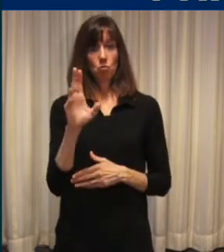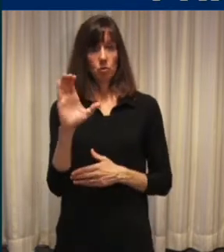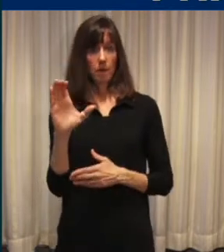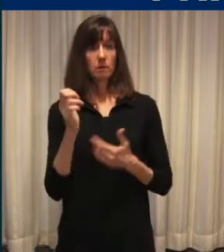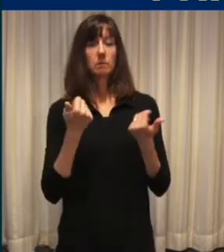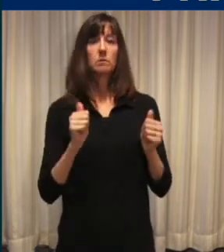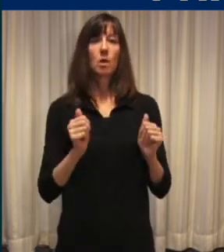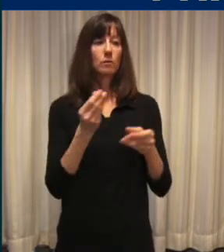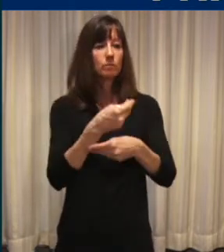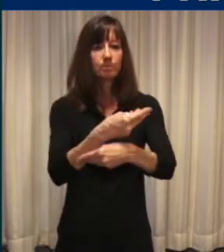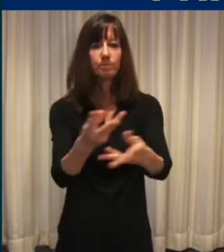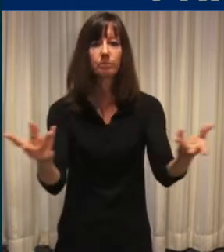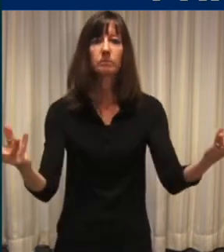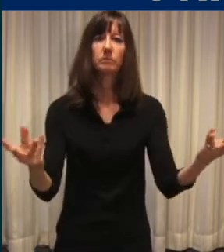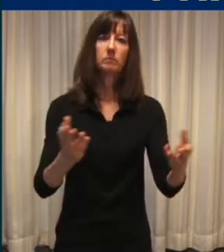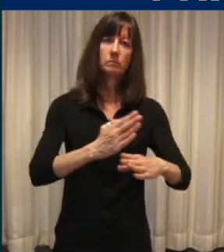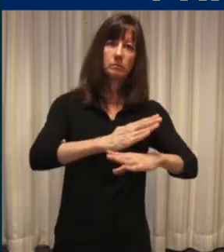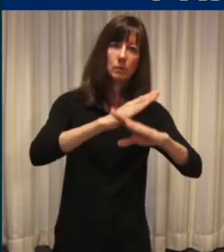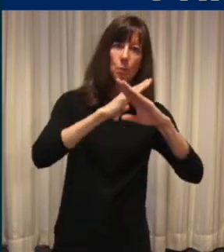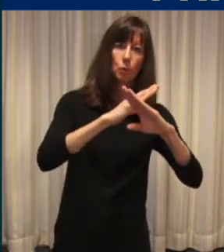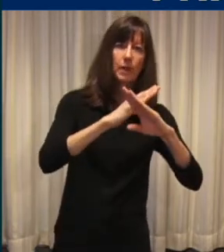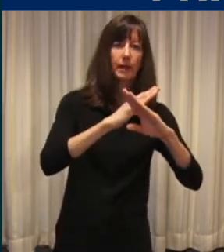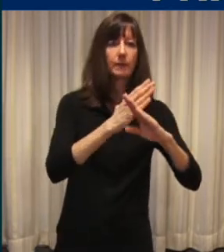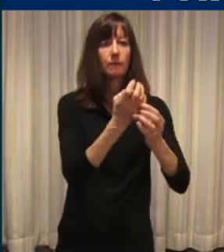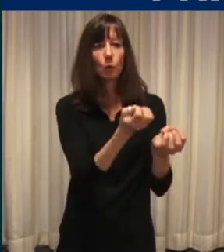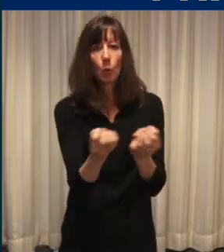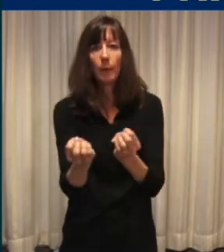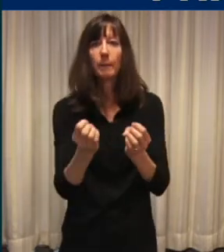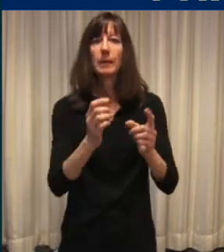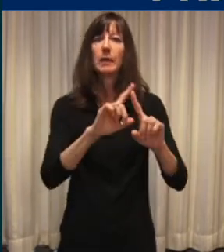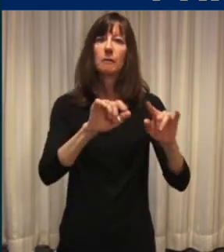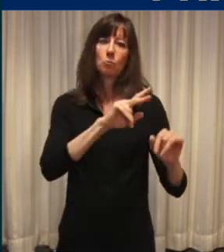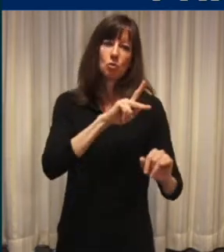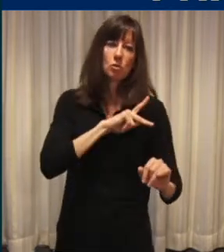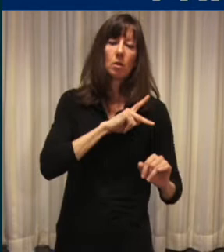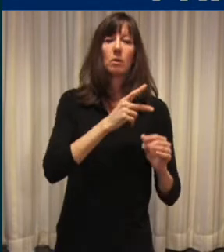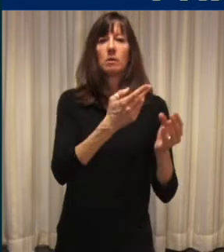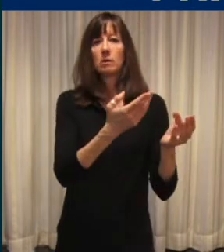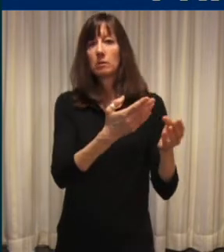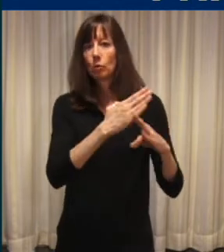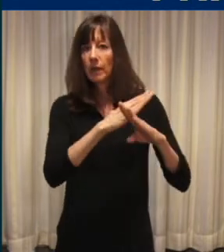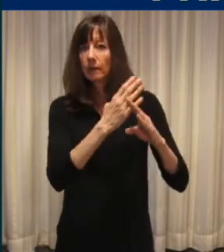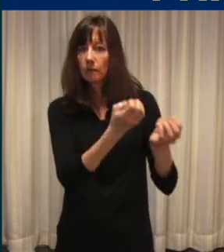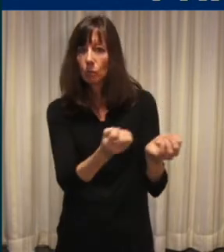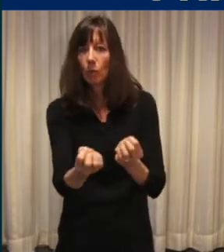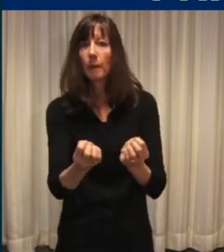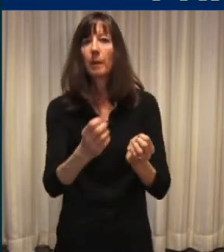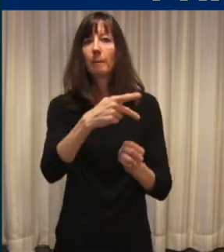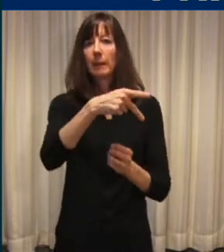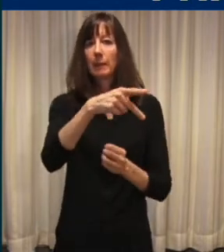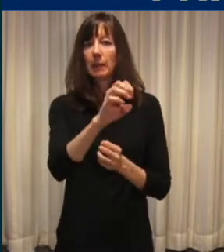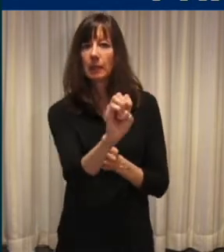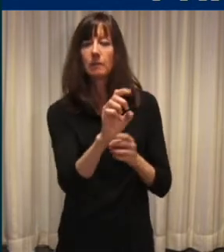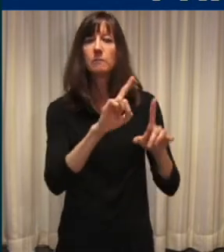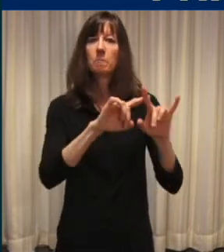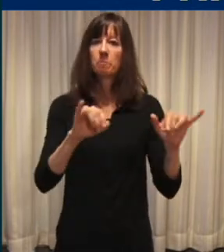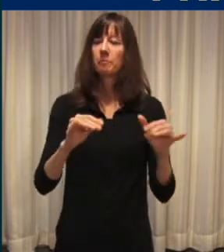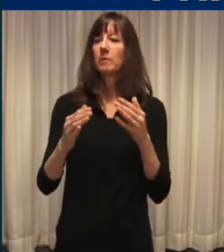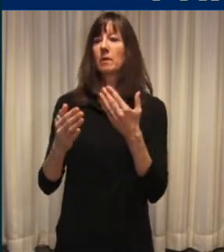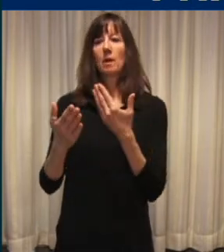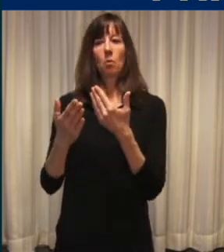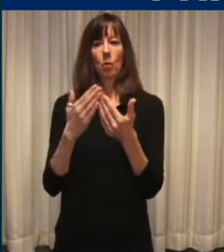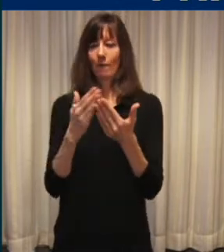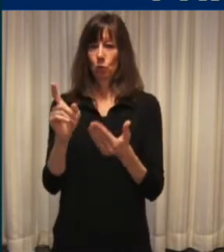to help with daycare if you need it through Project Resilience. But let us know what you need. And I'd love to